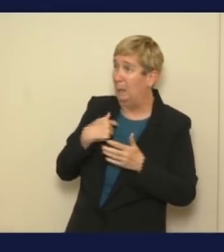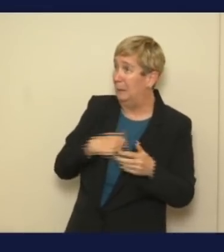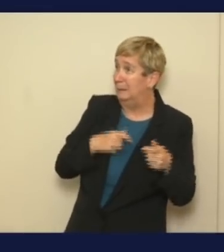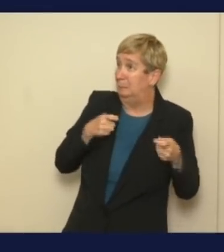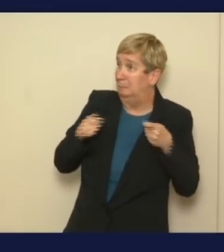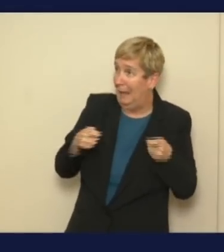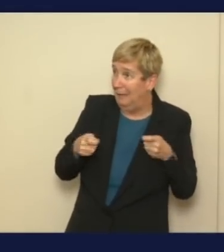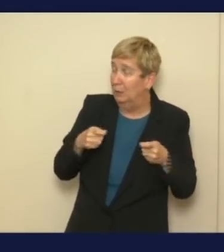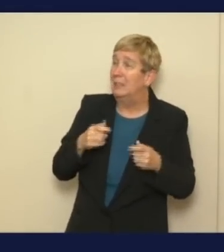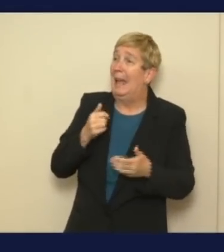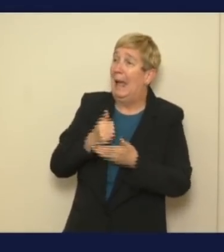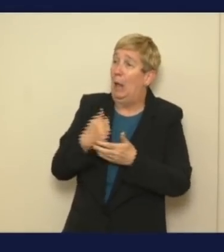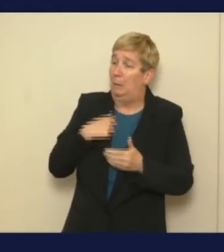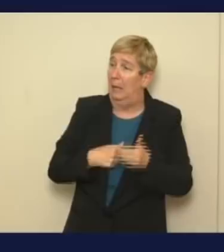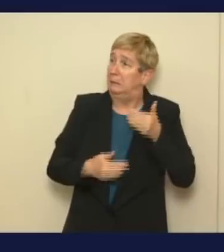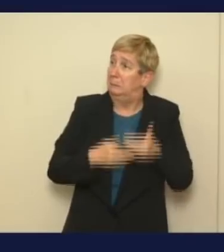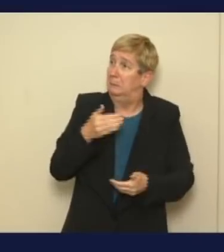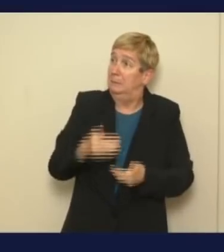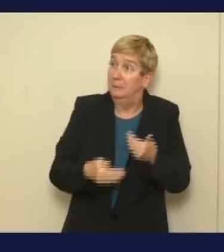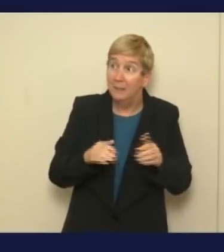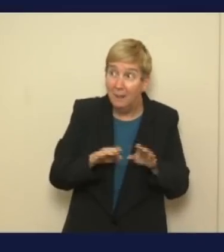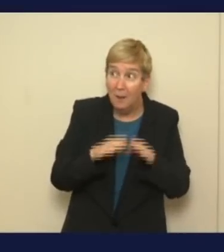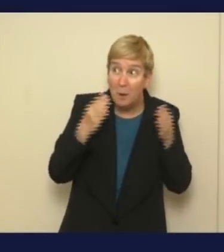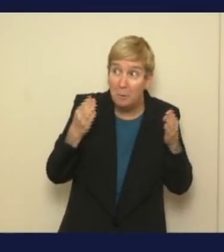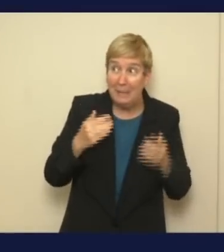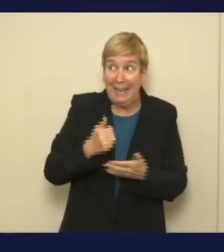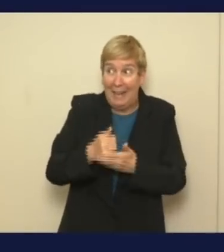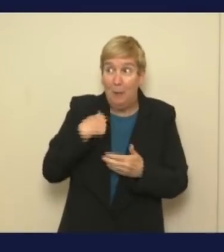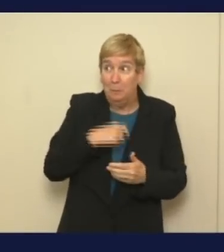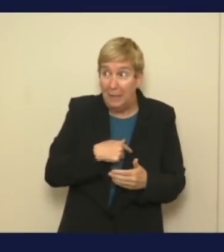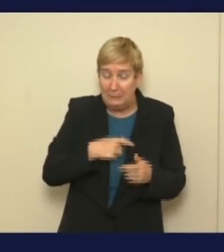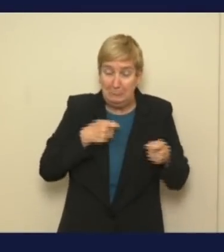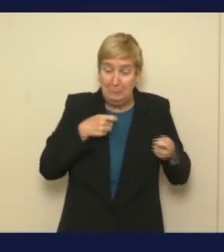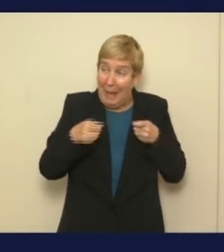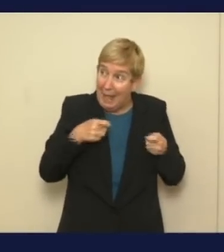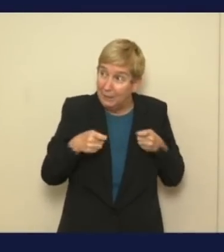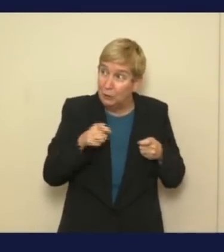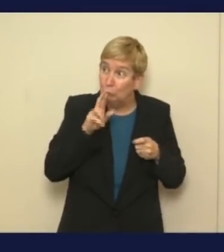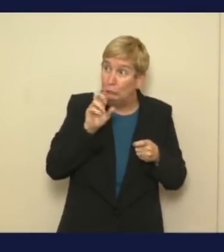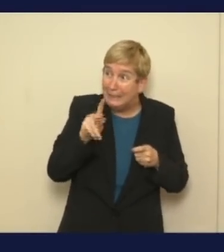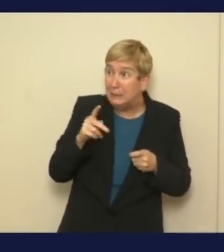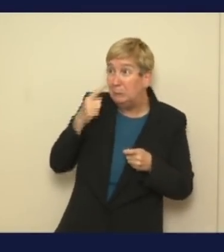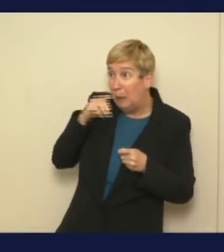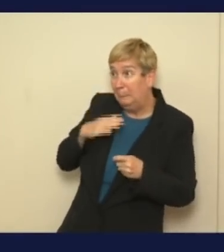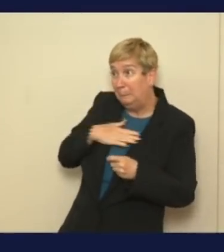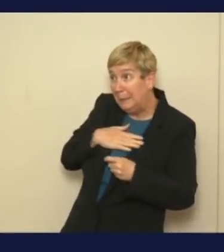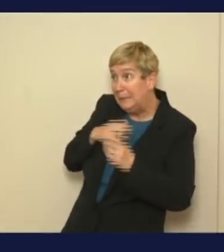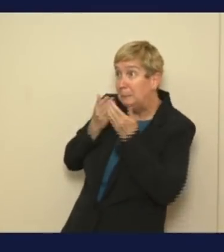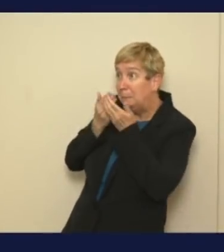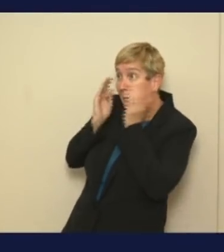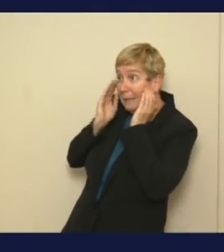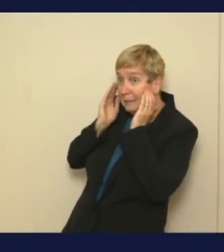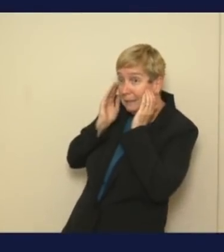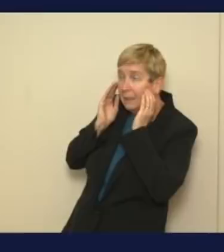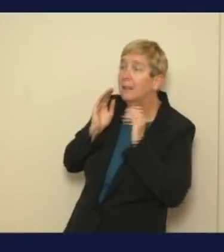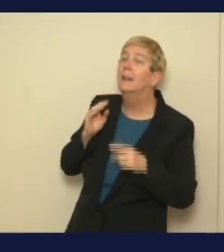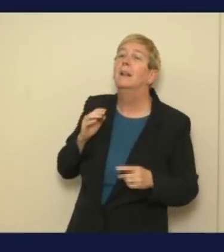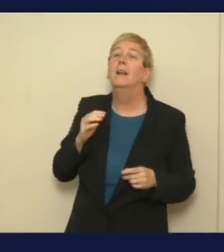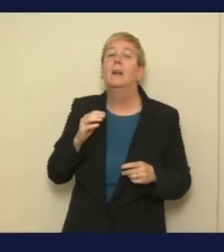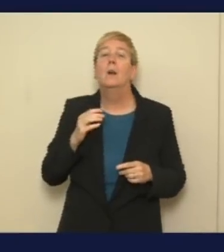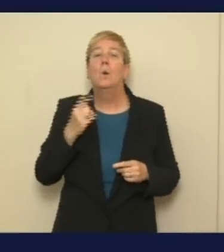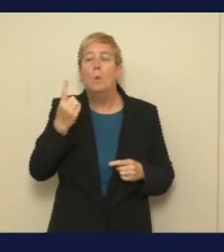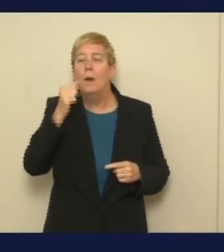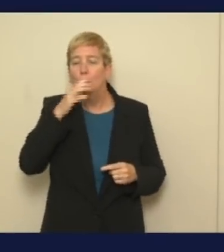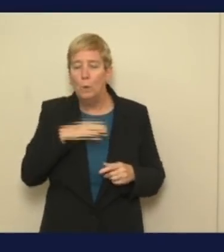us keep opening, help us manage and mitigate risk, please wear a mask. A woman was assaulted in